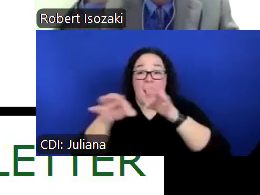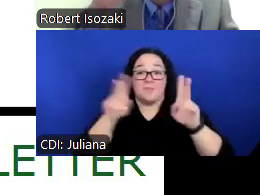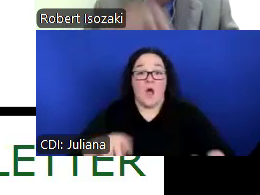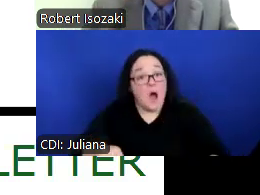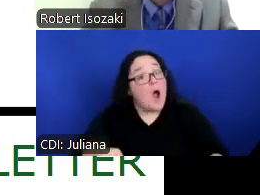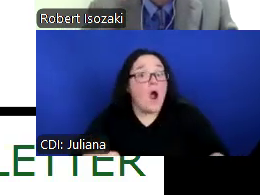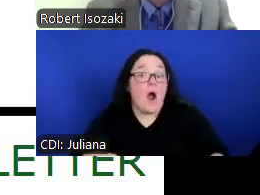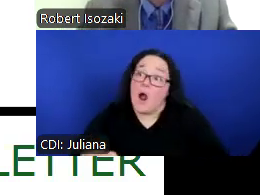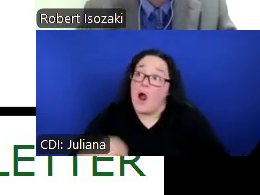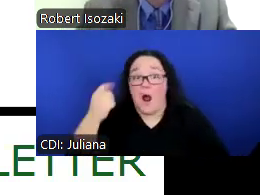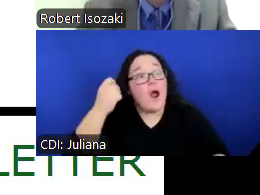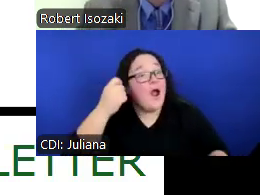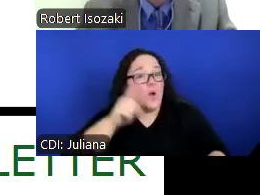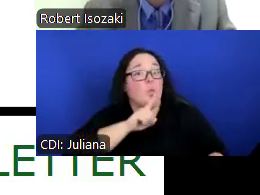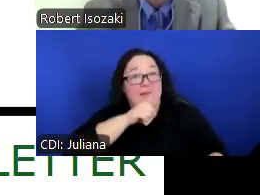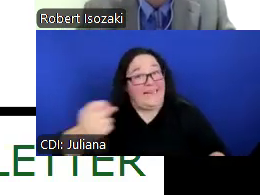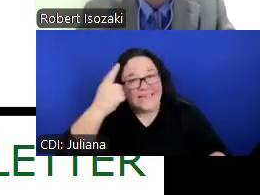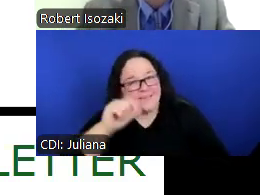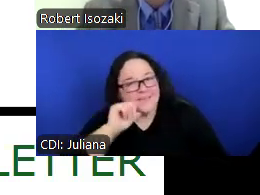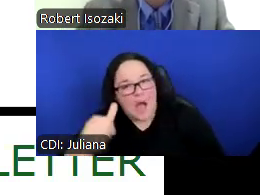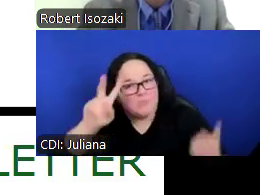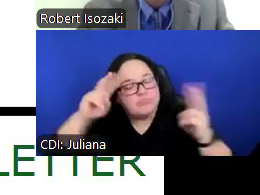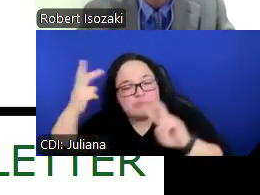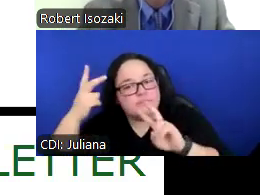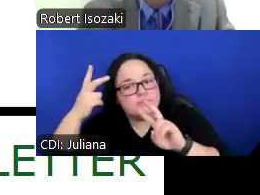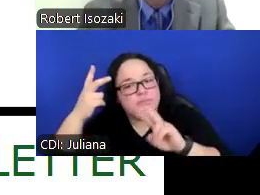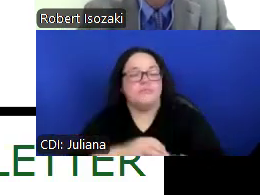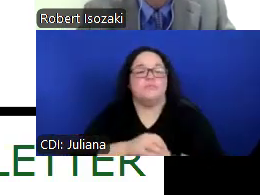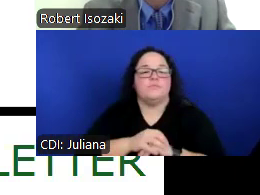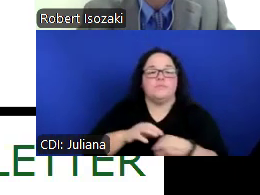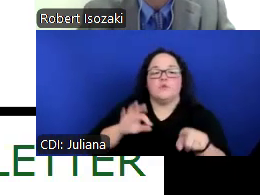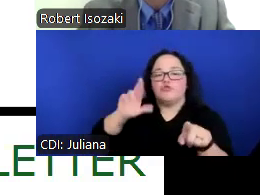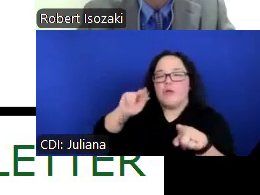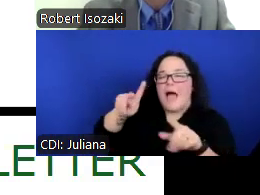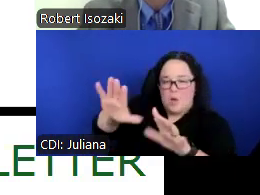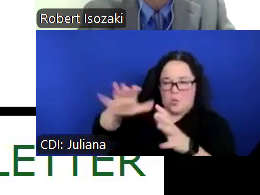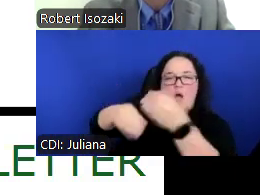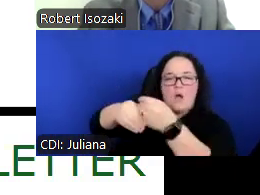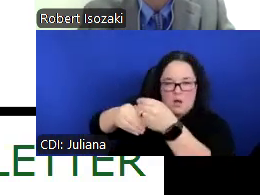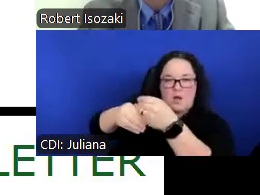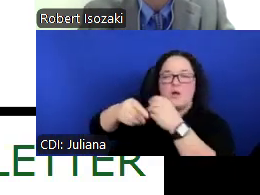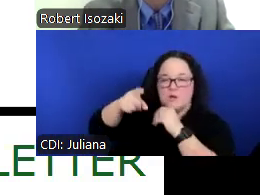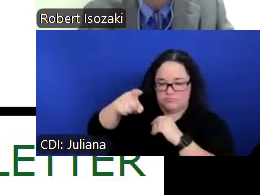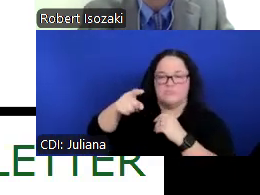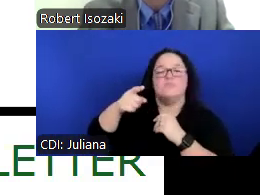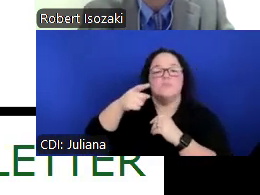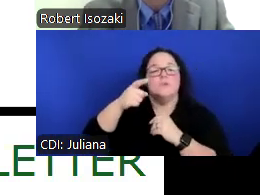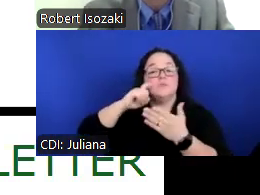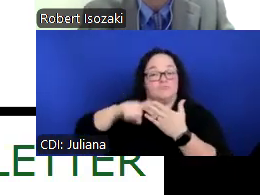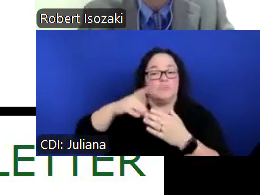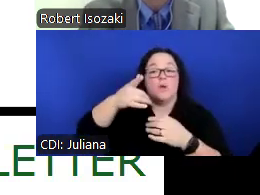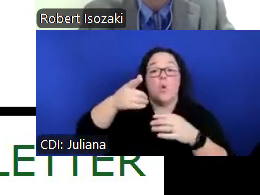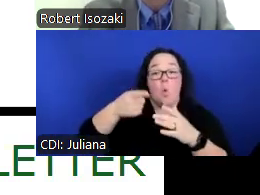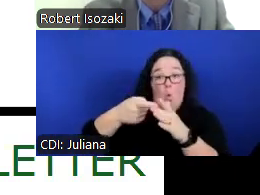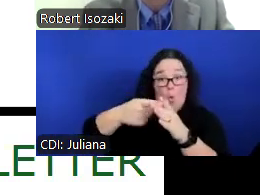to add on to that is we value the original property as it was the day before the fire. That's